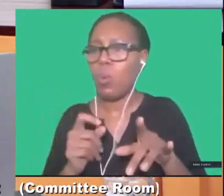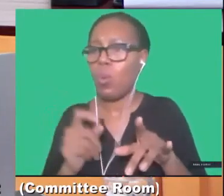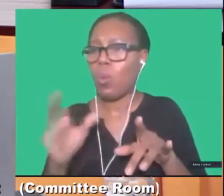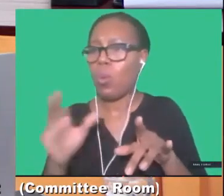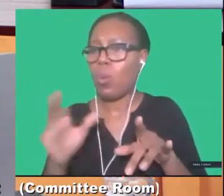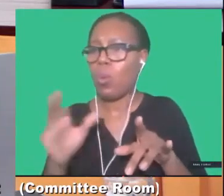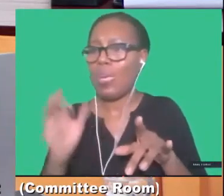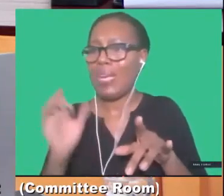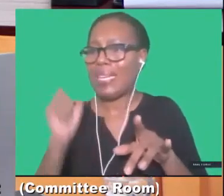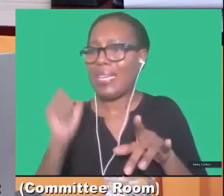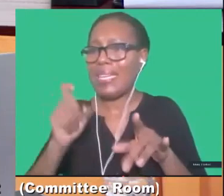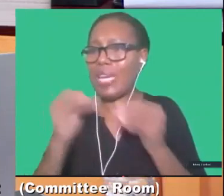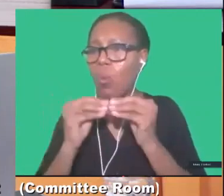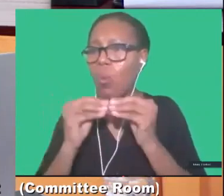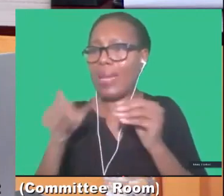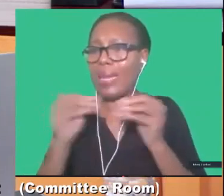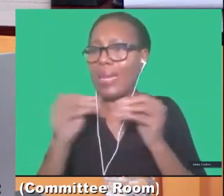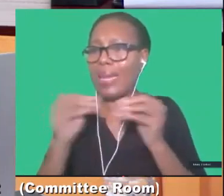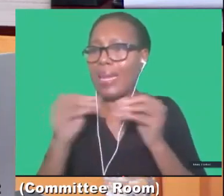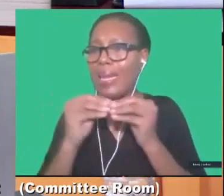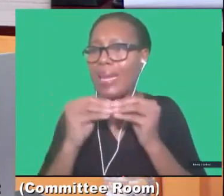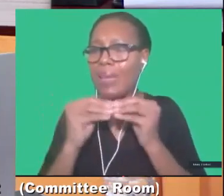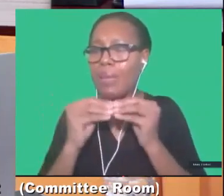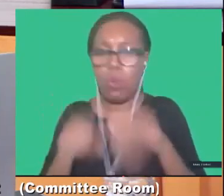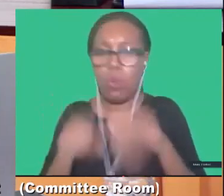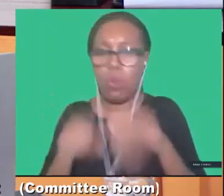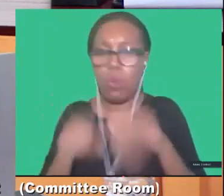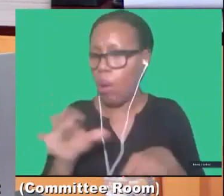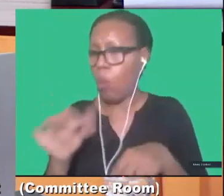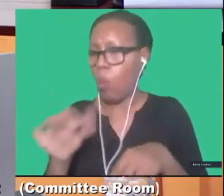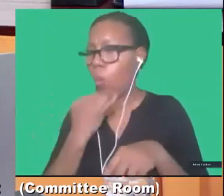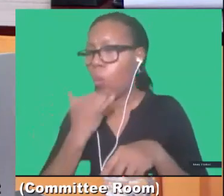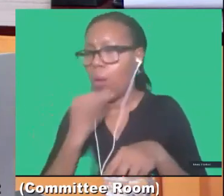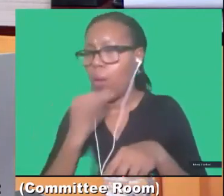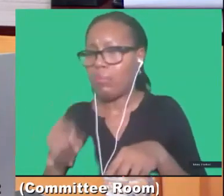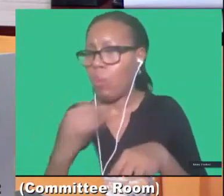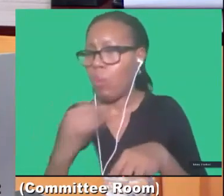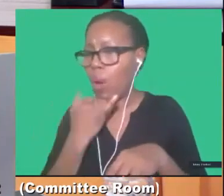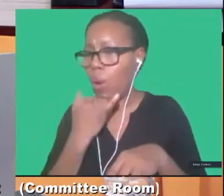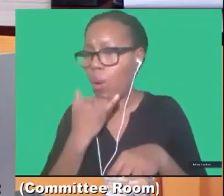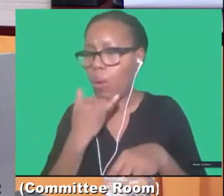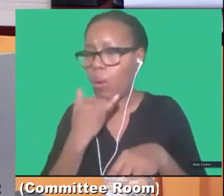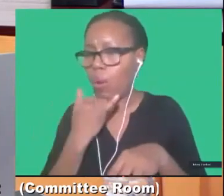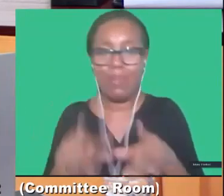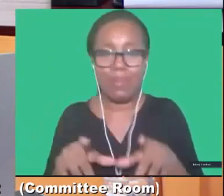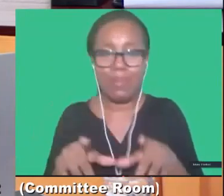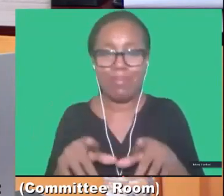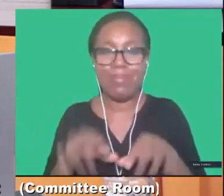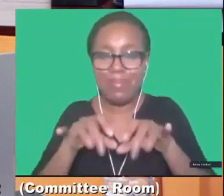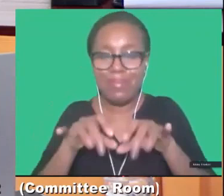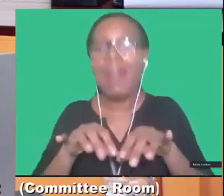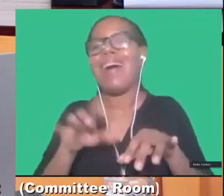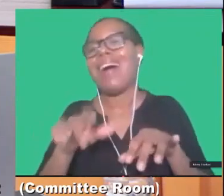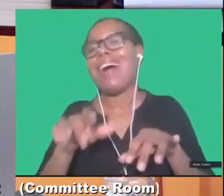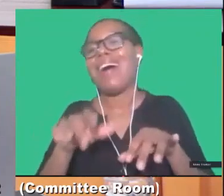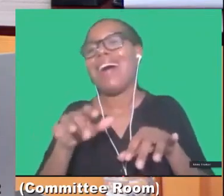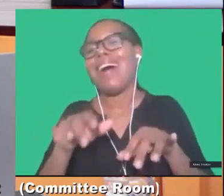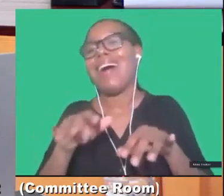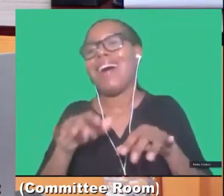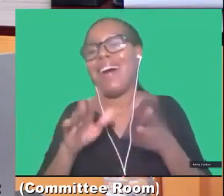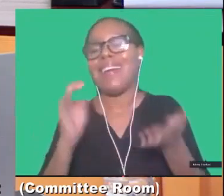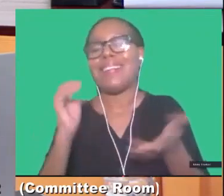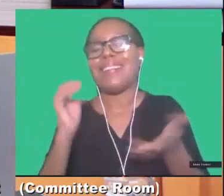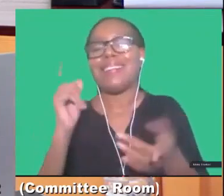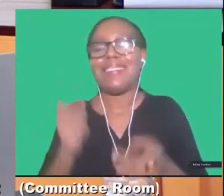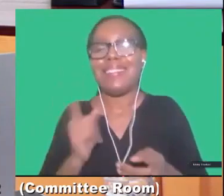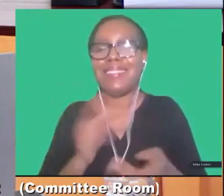the right information for that field, and also guaranteed to conform to all of the parameters that are existing for